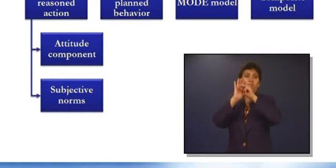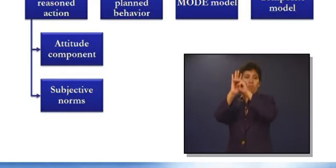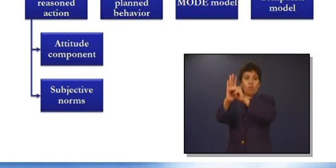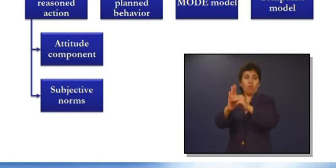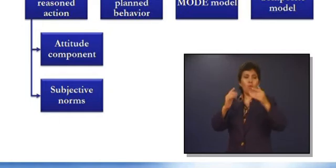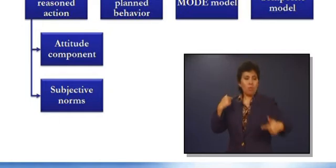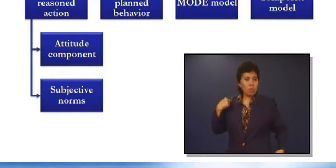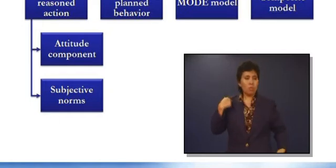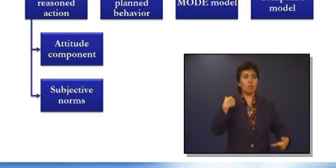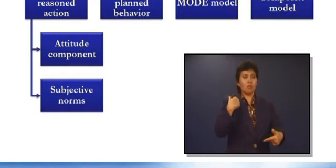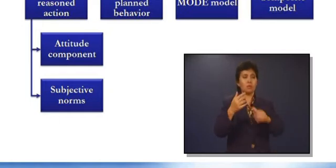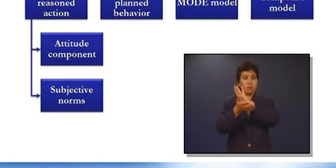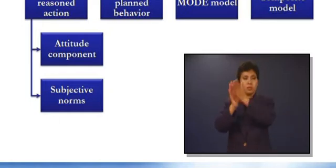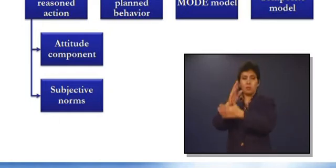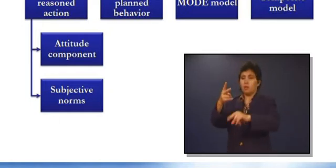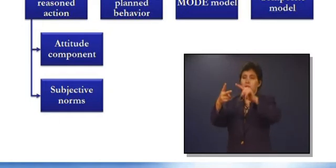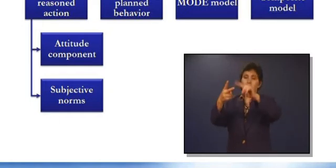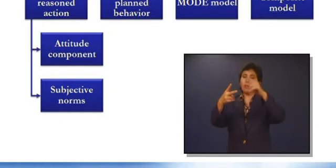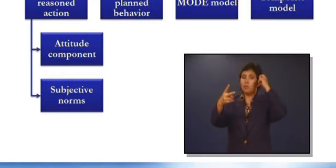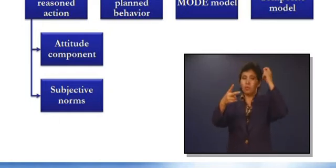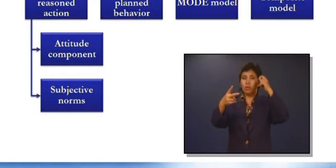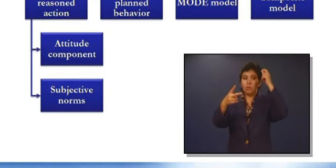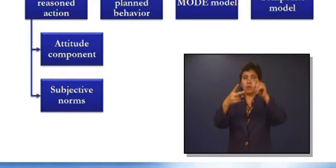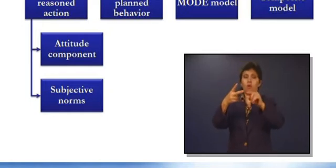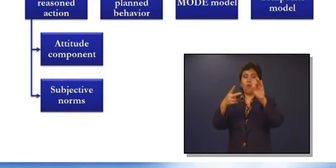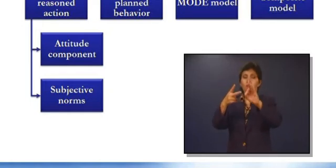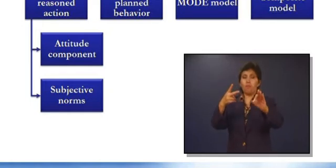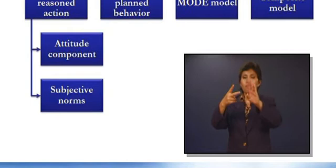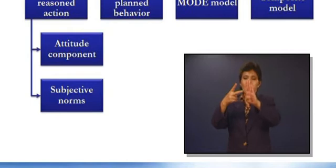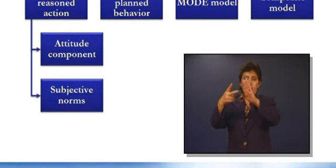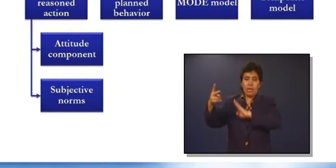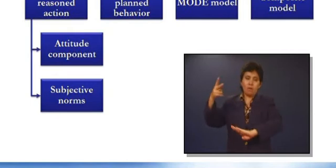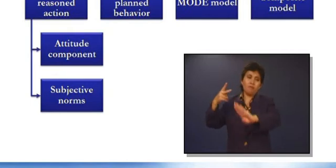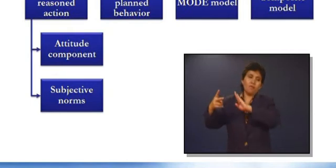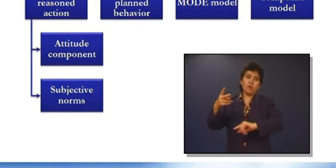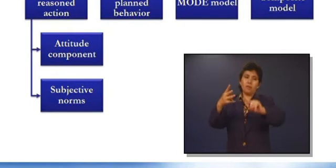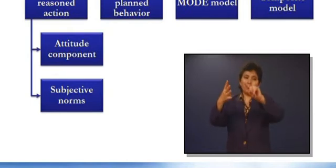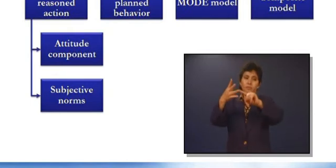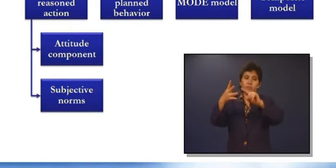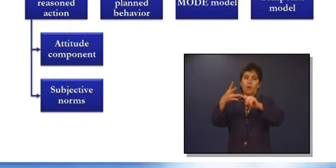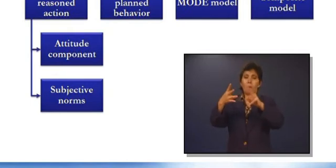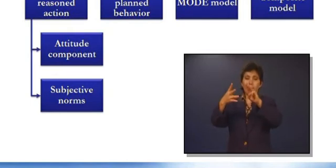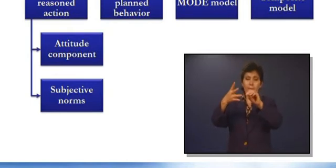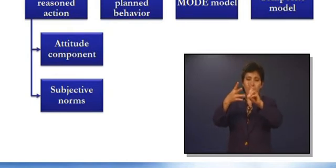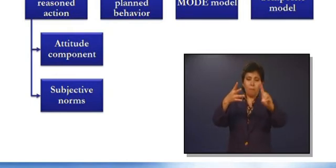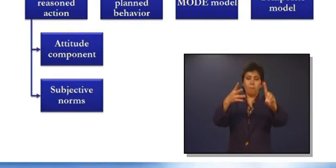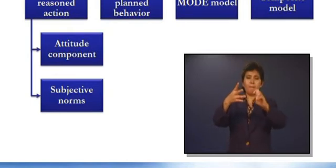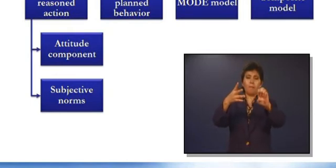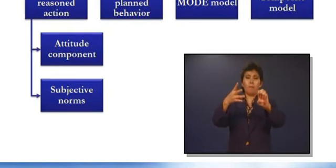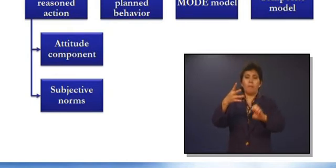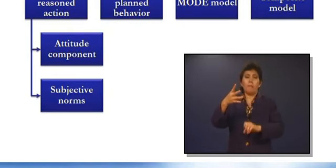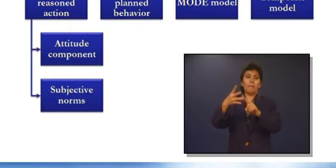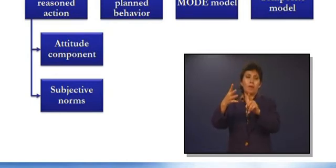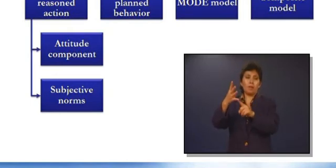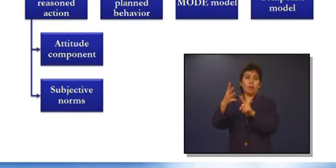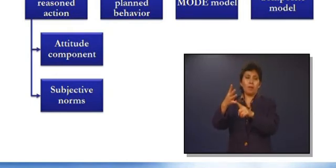reason action. Second one, theory of planned behavior. The third one is your mode model. And the fourth one